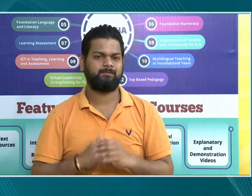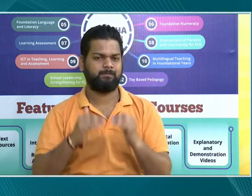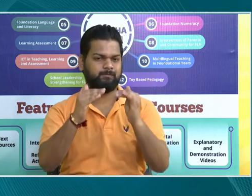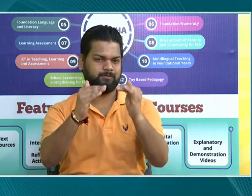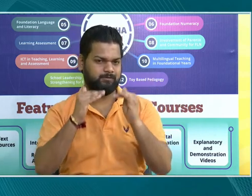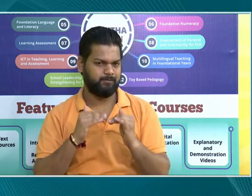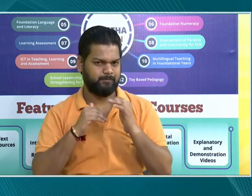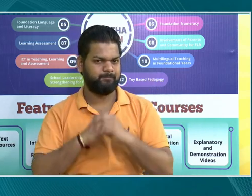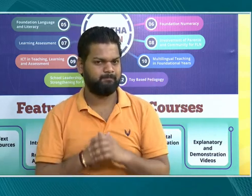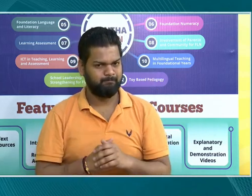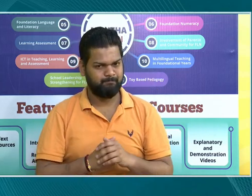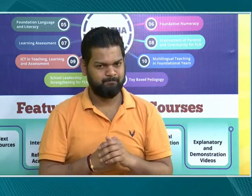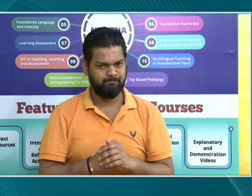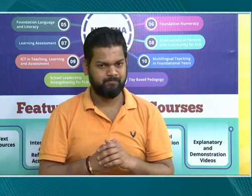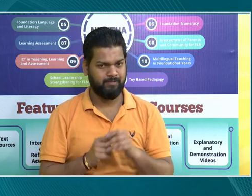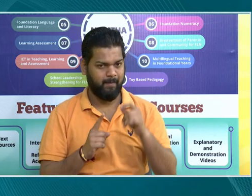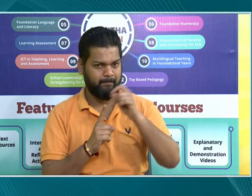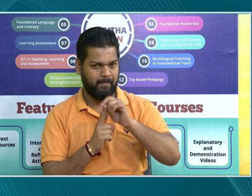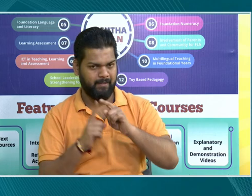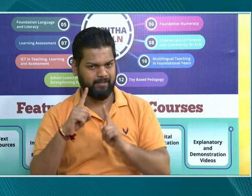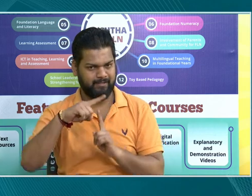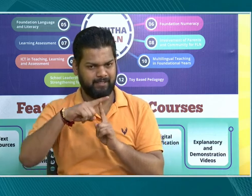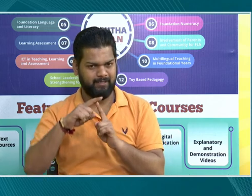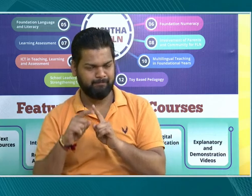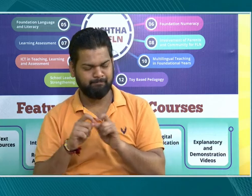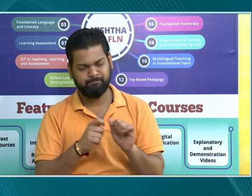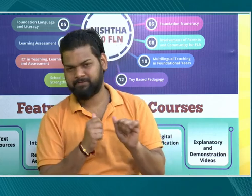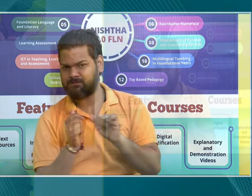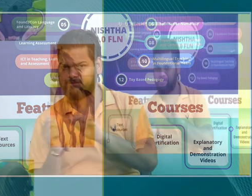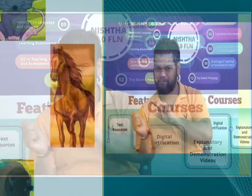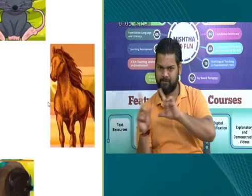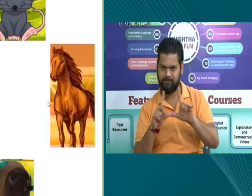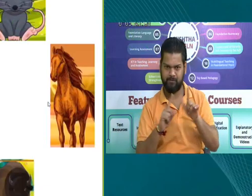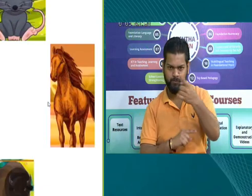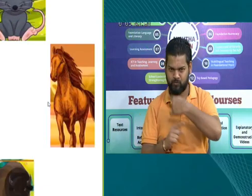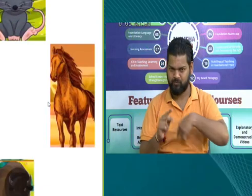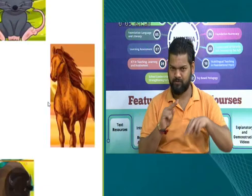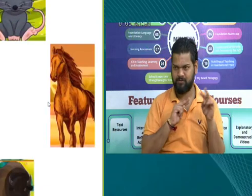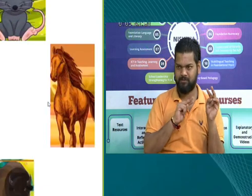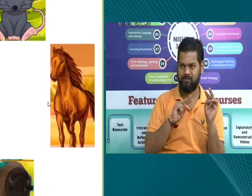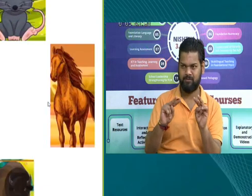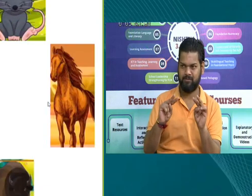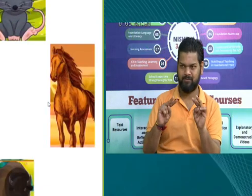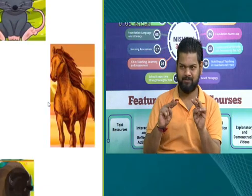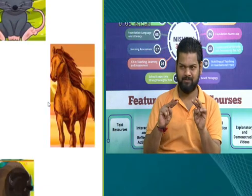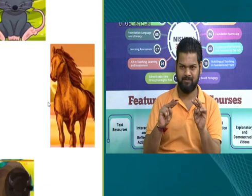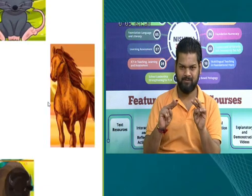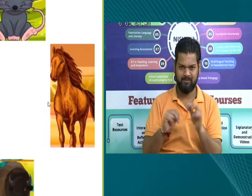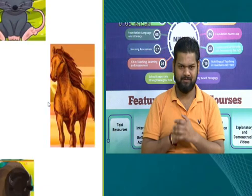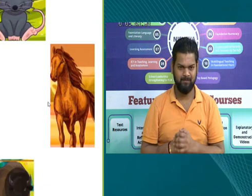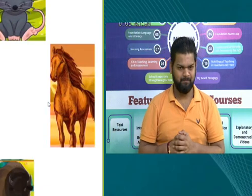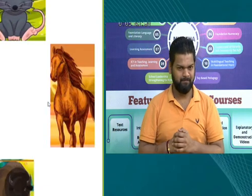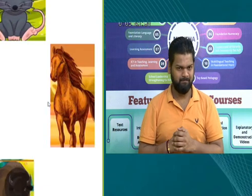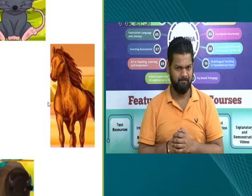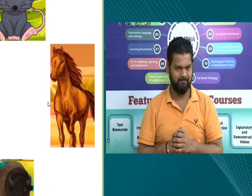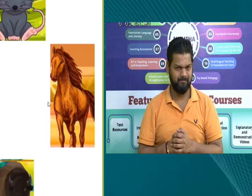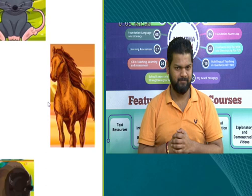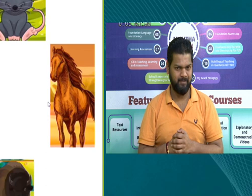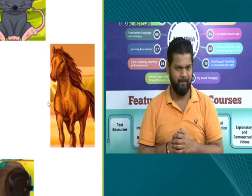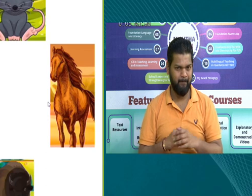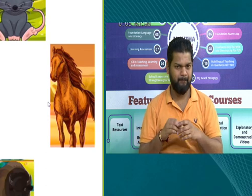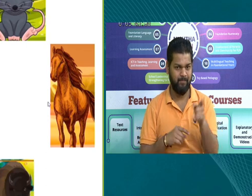let's come back to our presentation, please. So can you see this beaker? And all the ingredients are ready to get mixed. Just